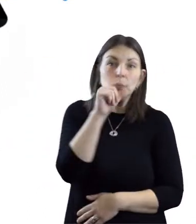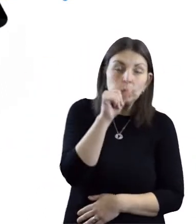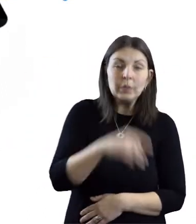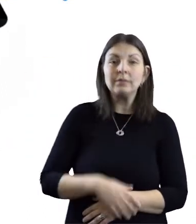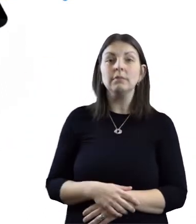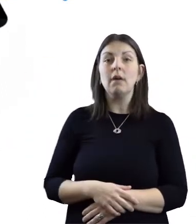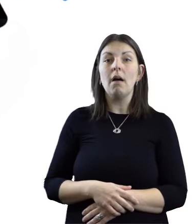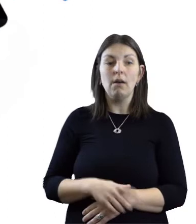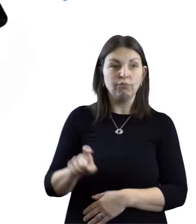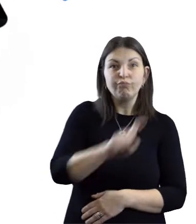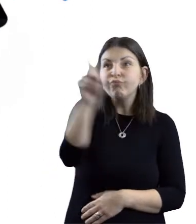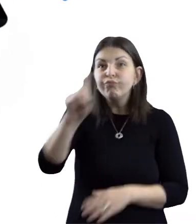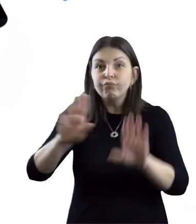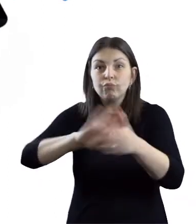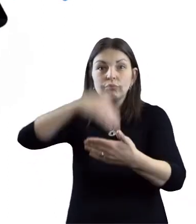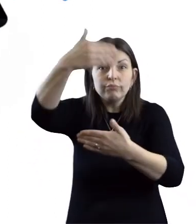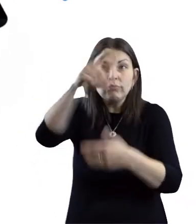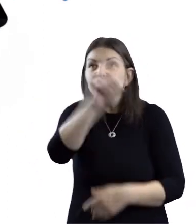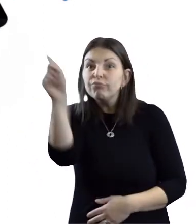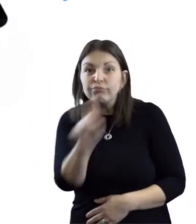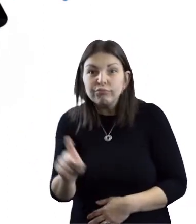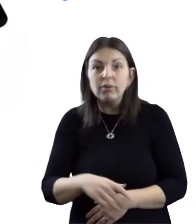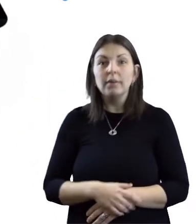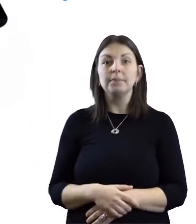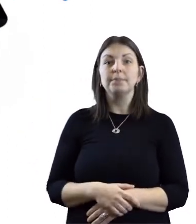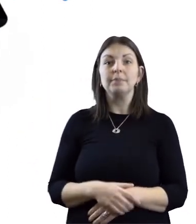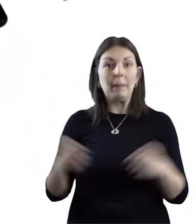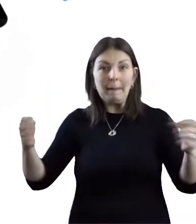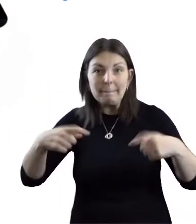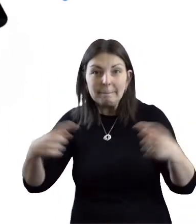email, shopping online, banking, gaming, and many more.